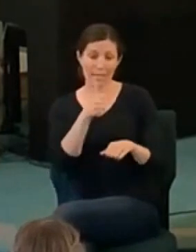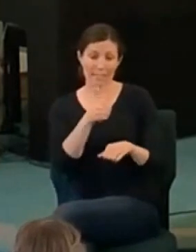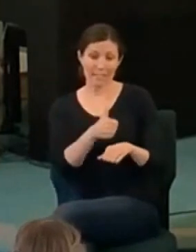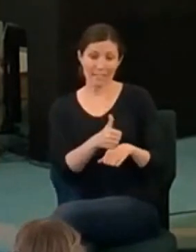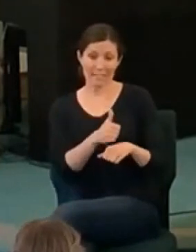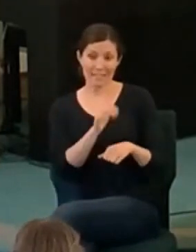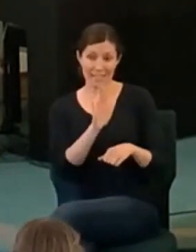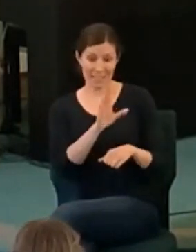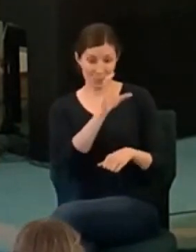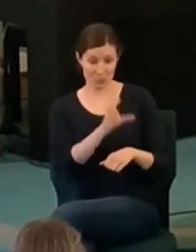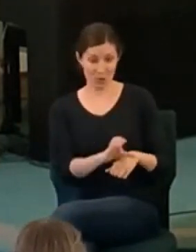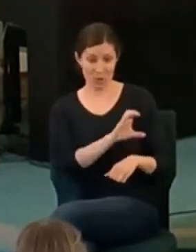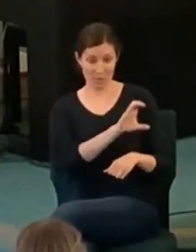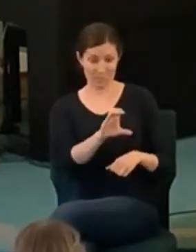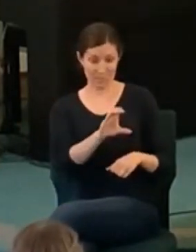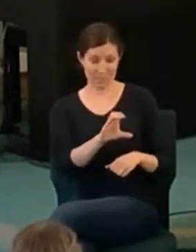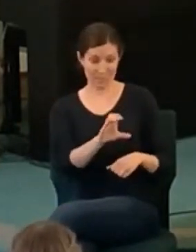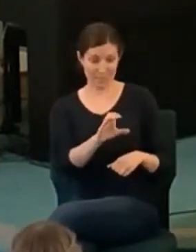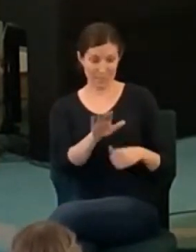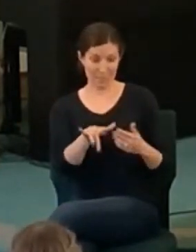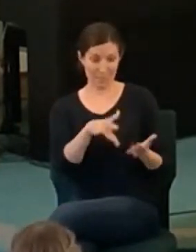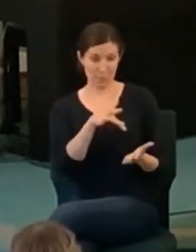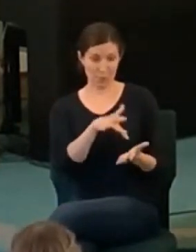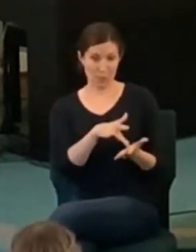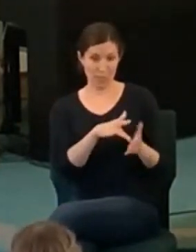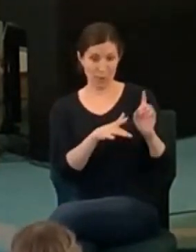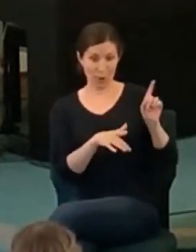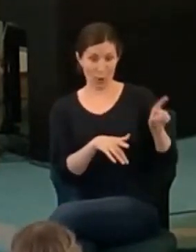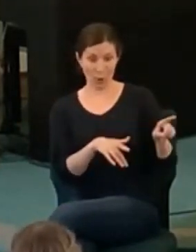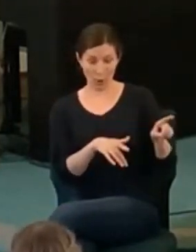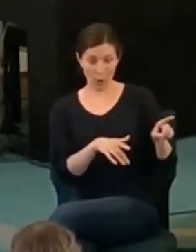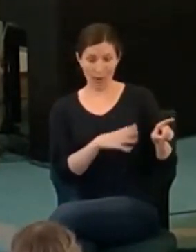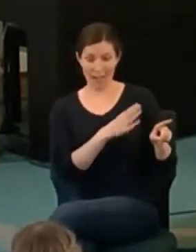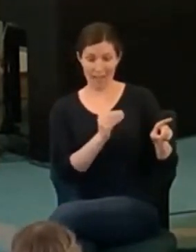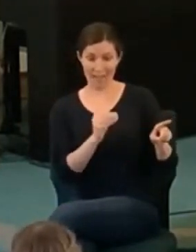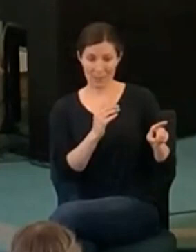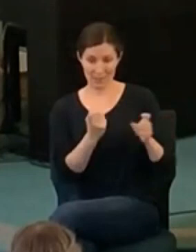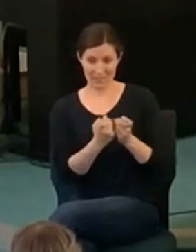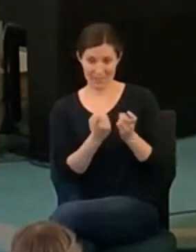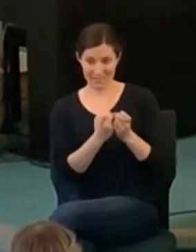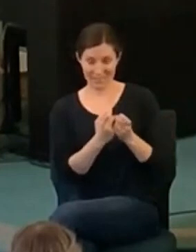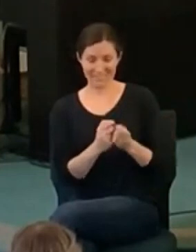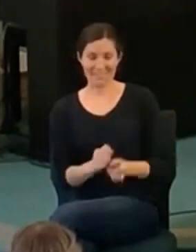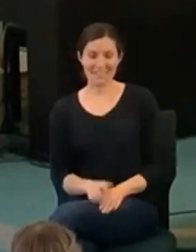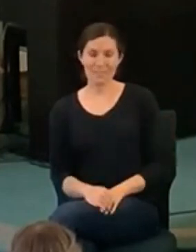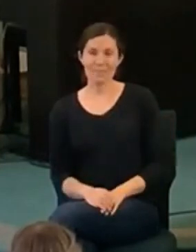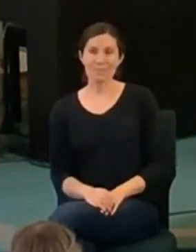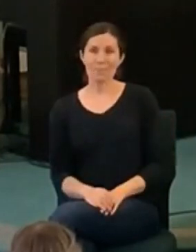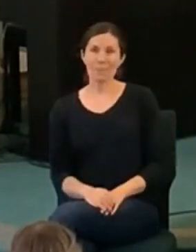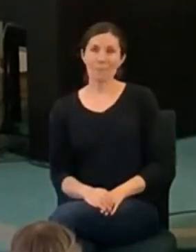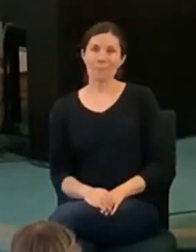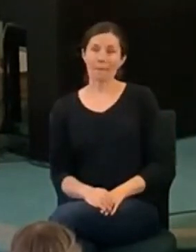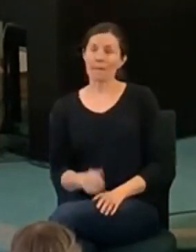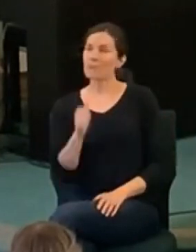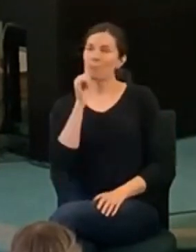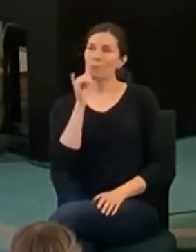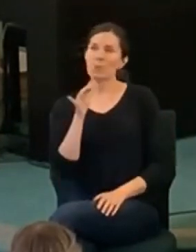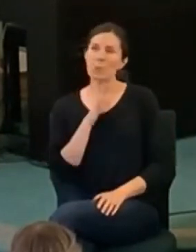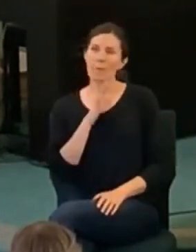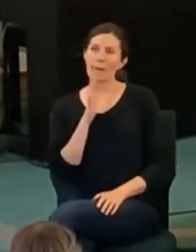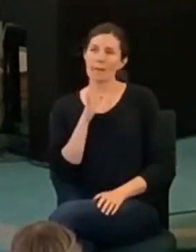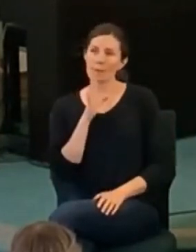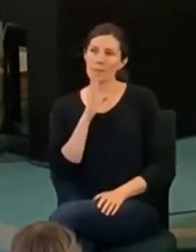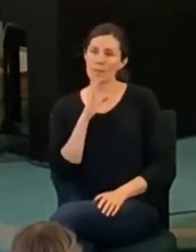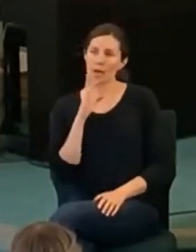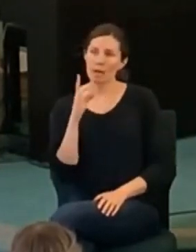to the law, but Jesus forgives her. Jesus extends grace to her. Jesus does